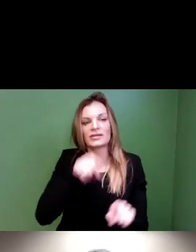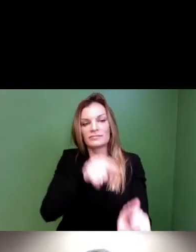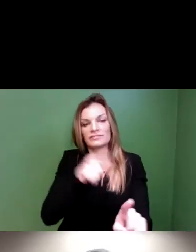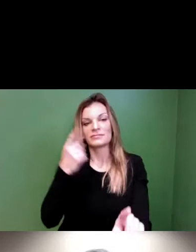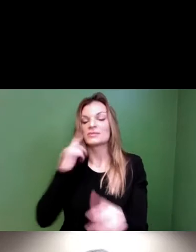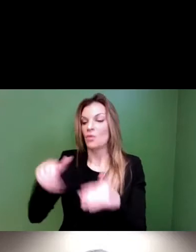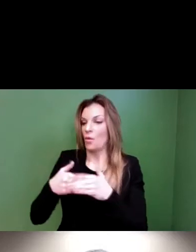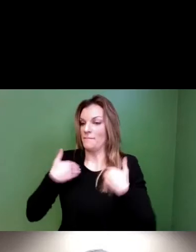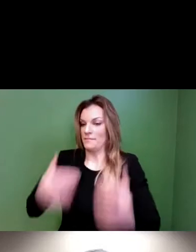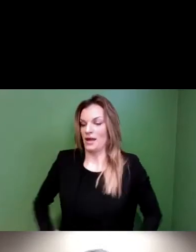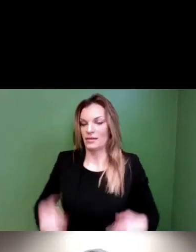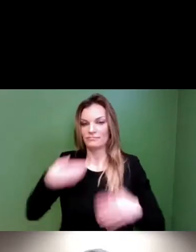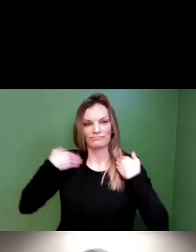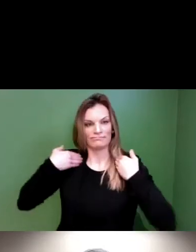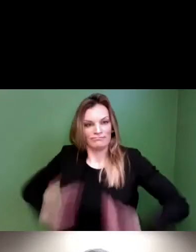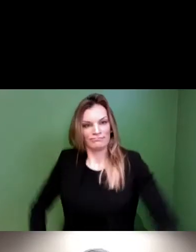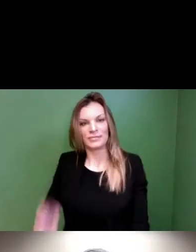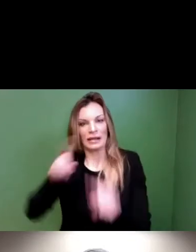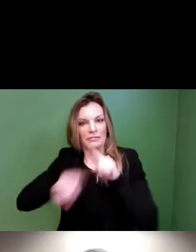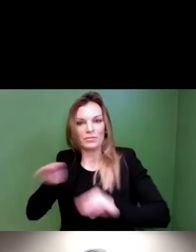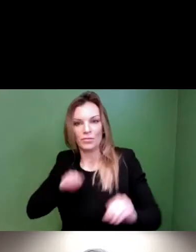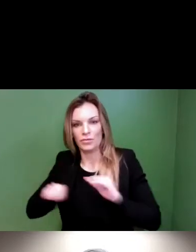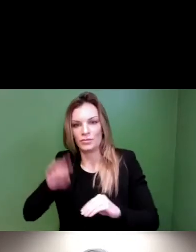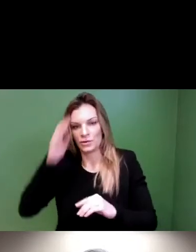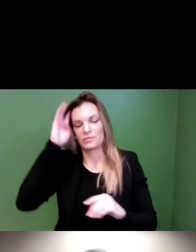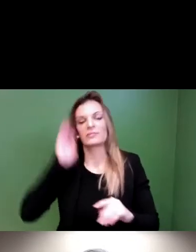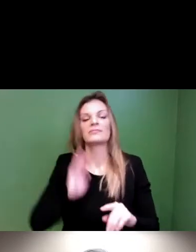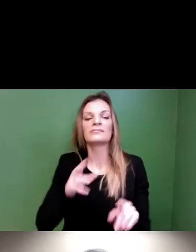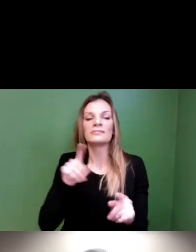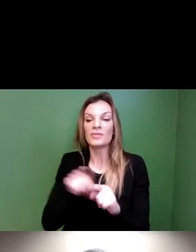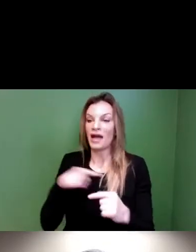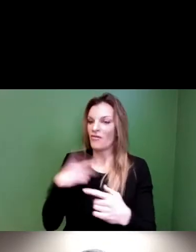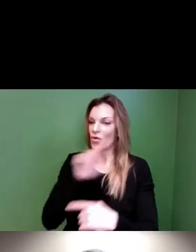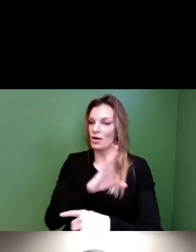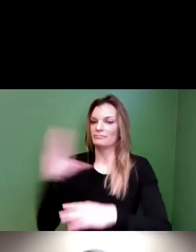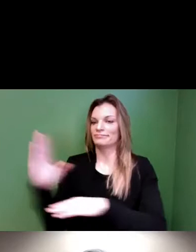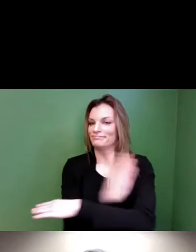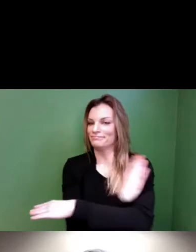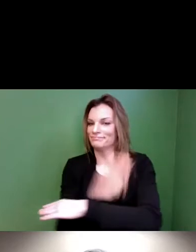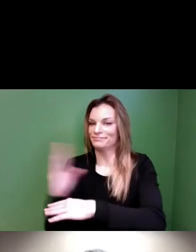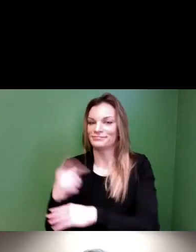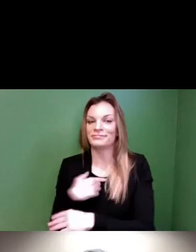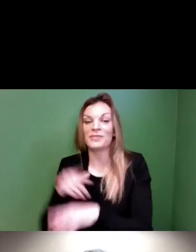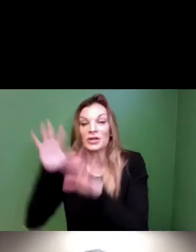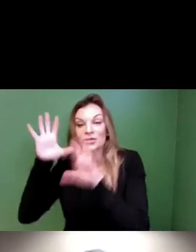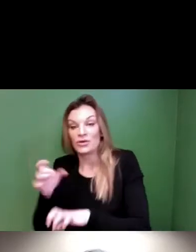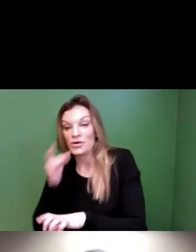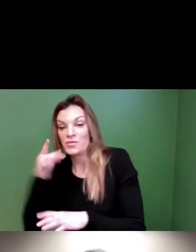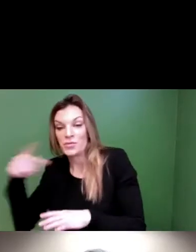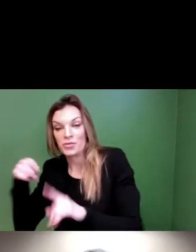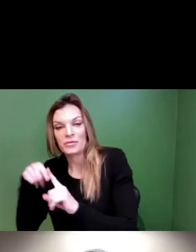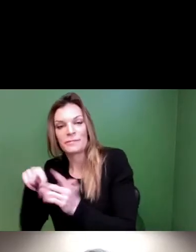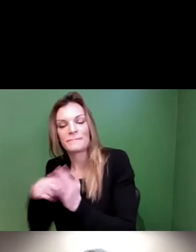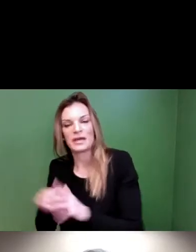paralyzed, and you're going to see so much in between. The dark purple represents complete